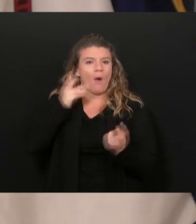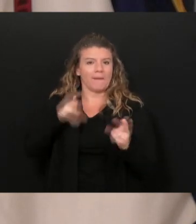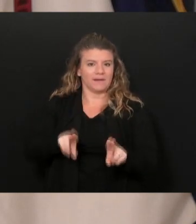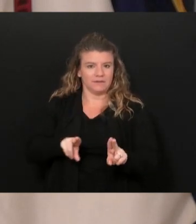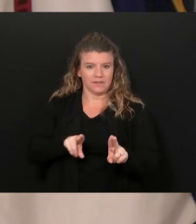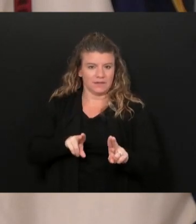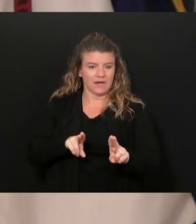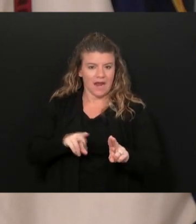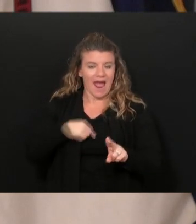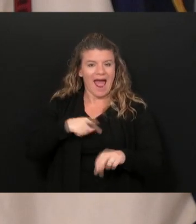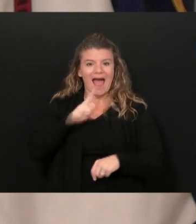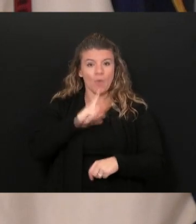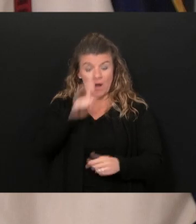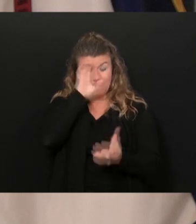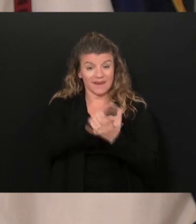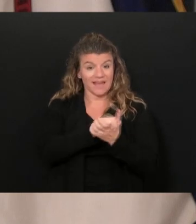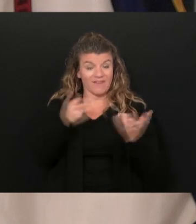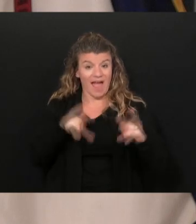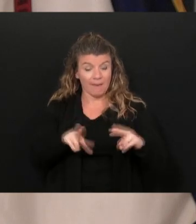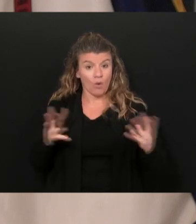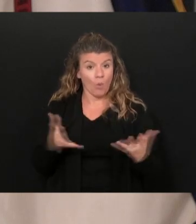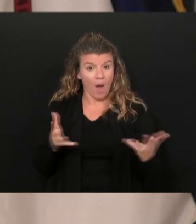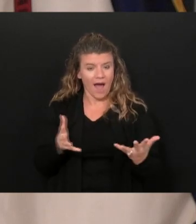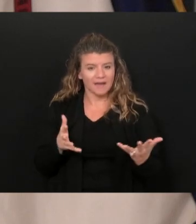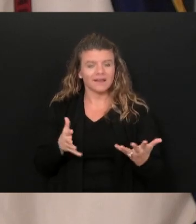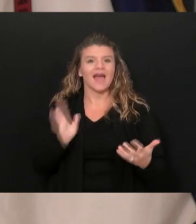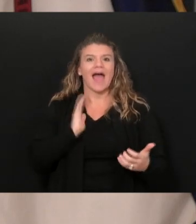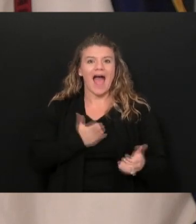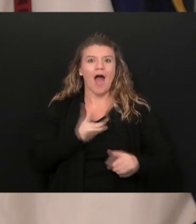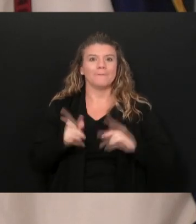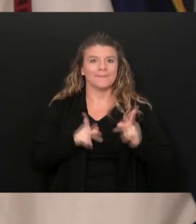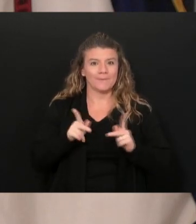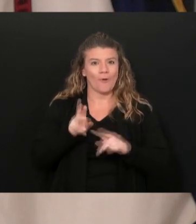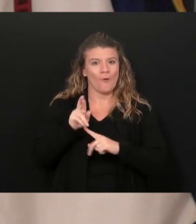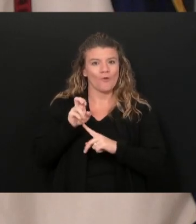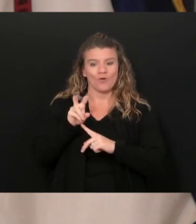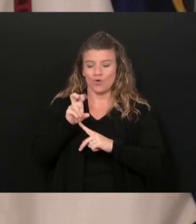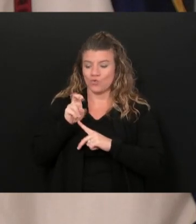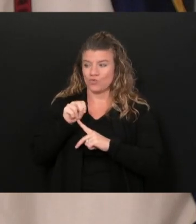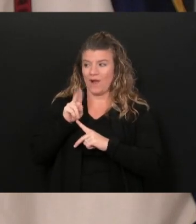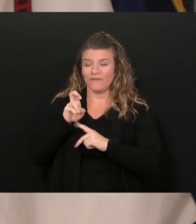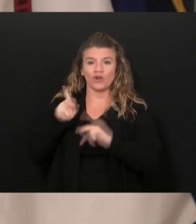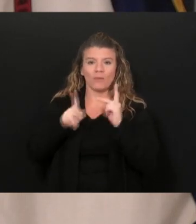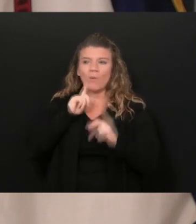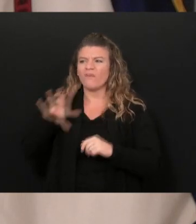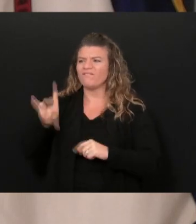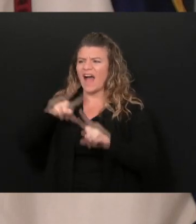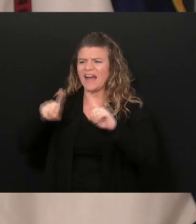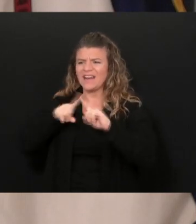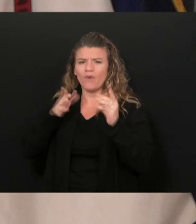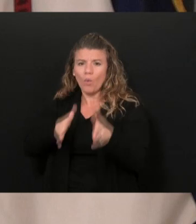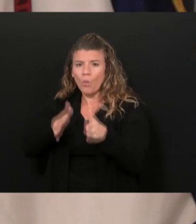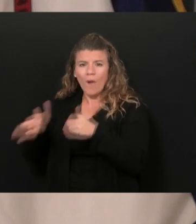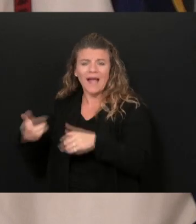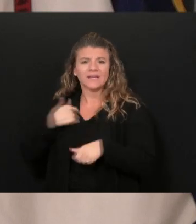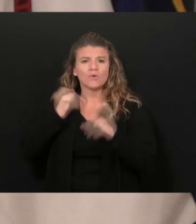happen. I believe what's going to happen is our revenue people are going to find ways and everything that we can